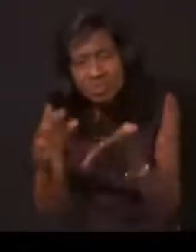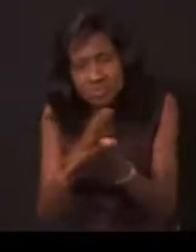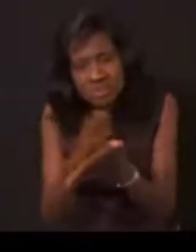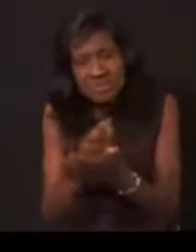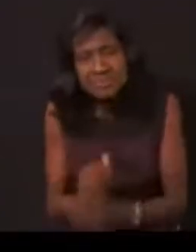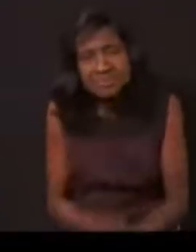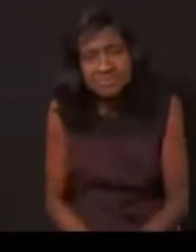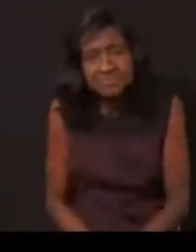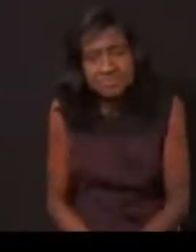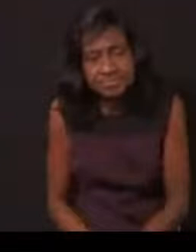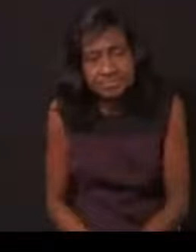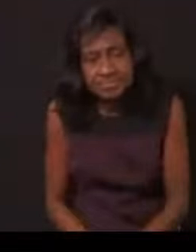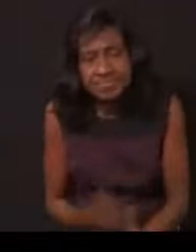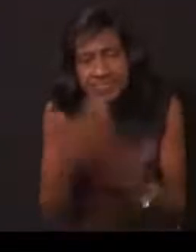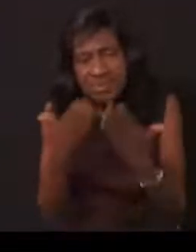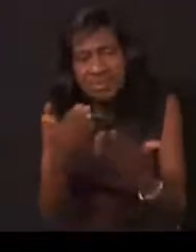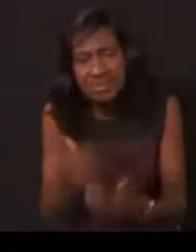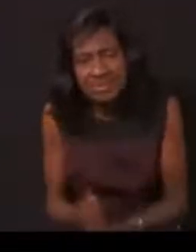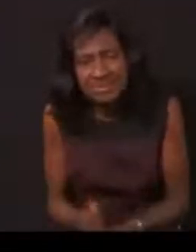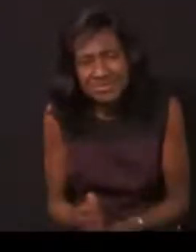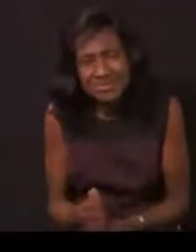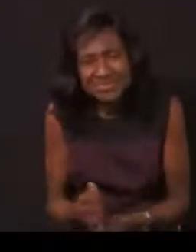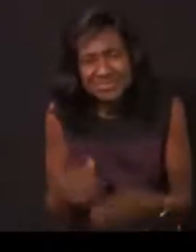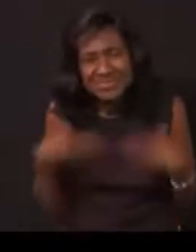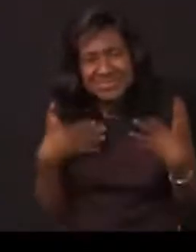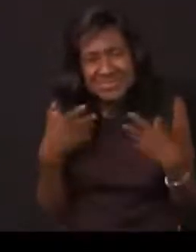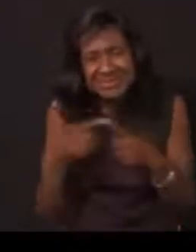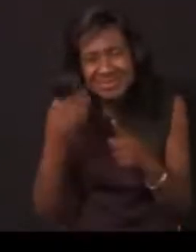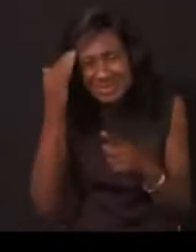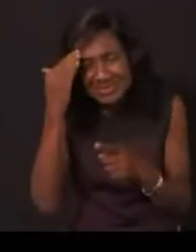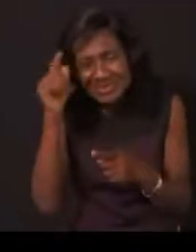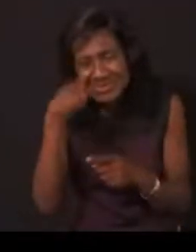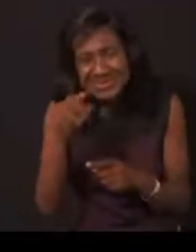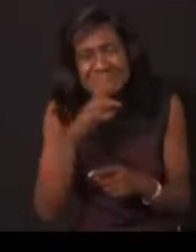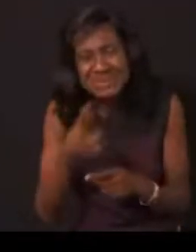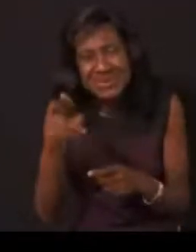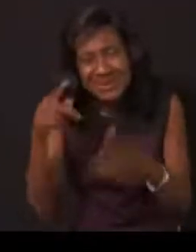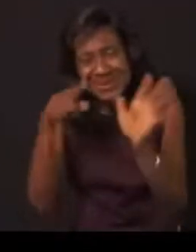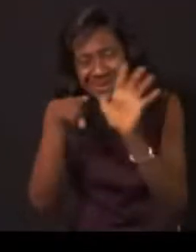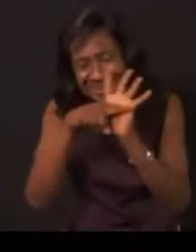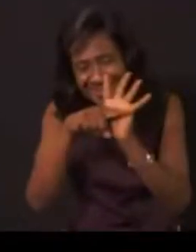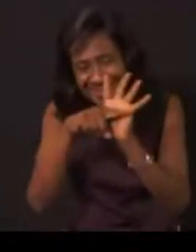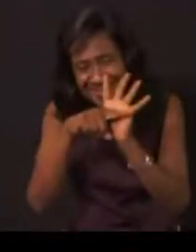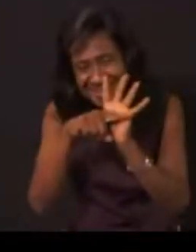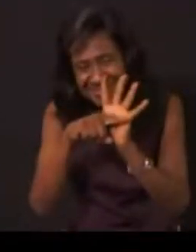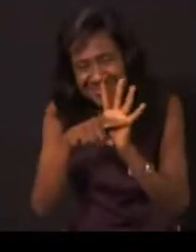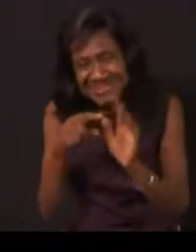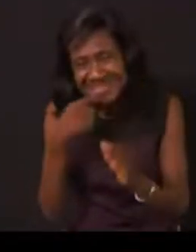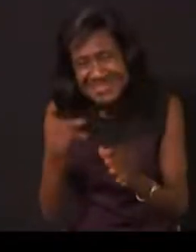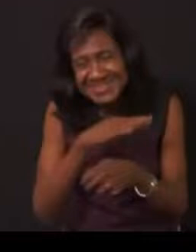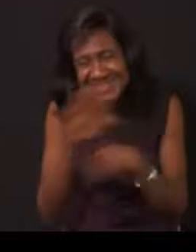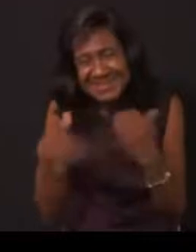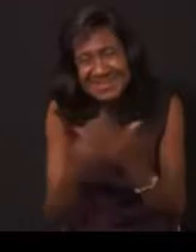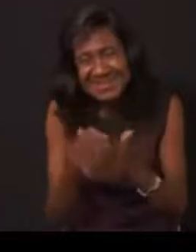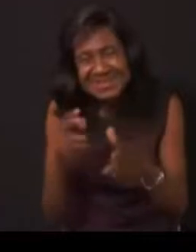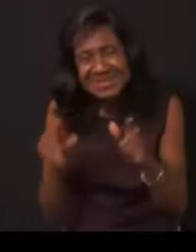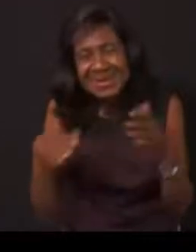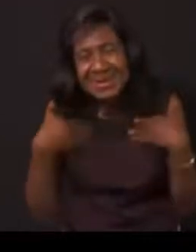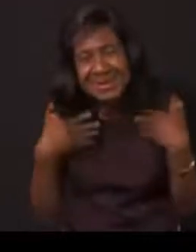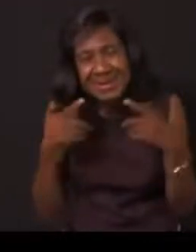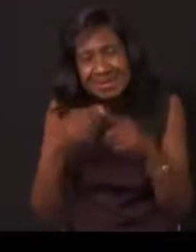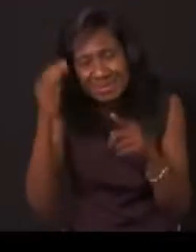Thank you, Donna. I'm glad that you're negative. Me too. So are we. No more than her.